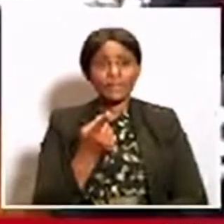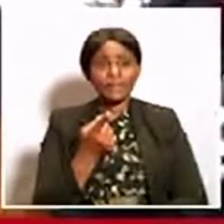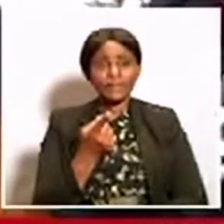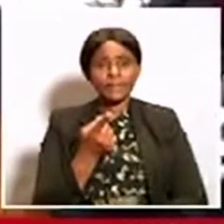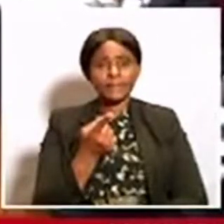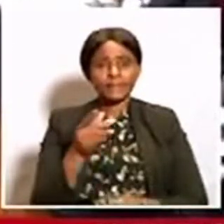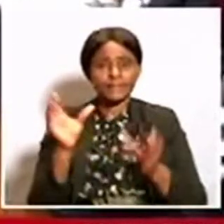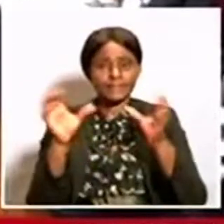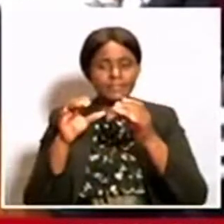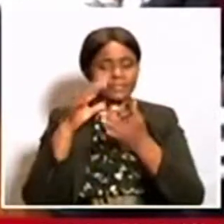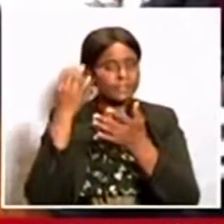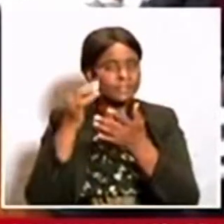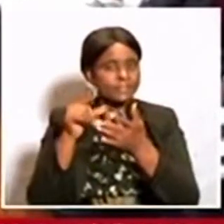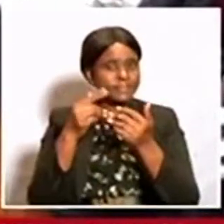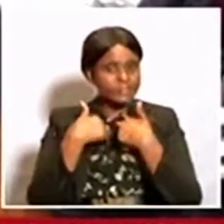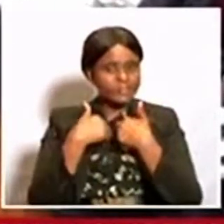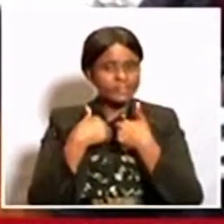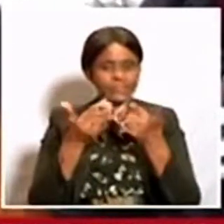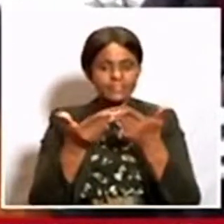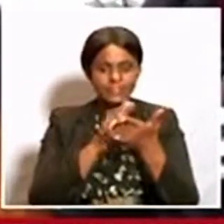Can't see it.